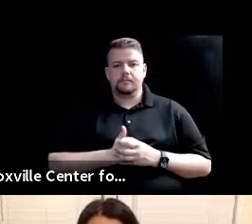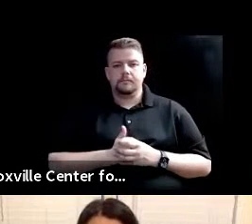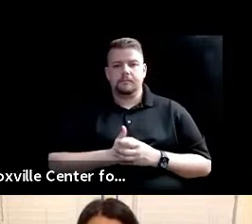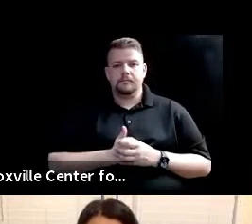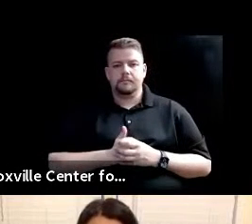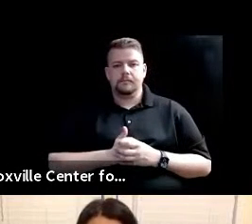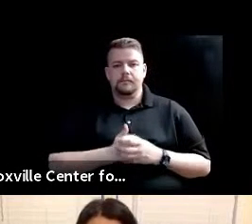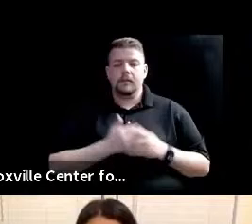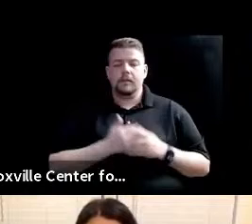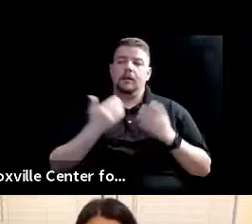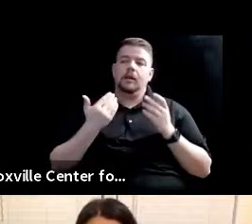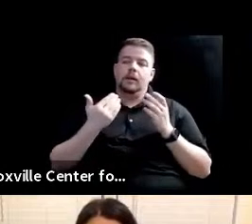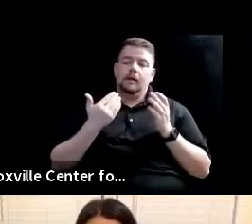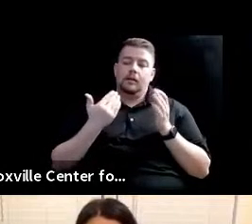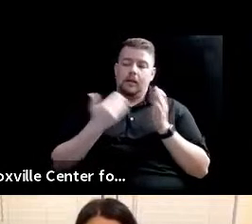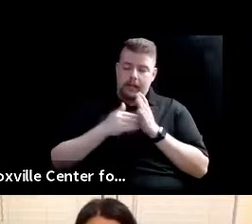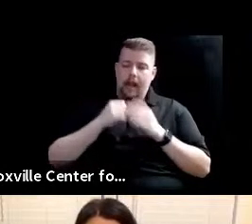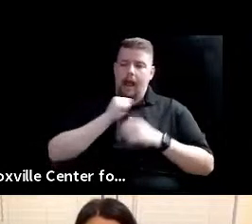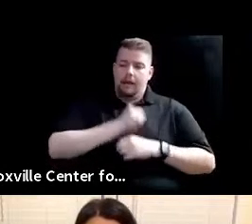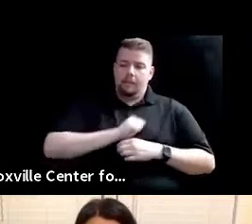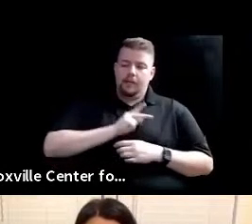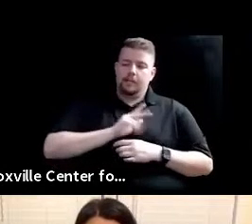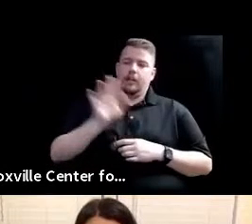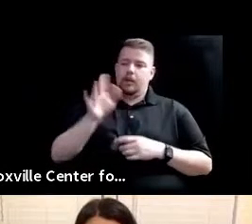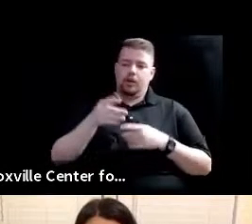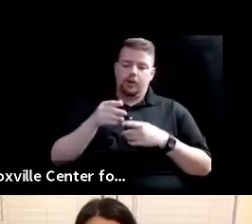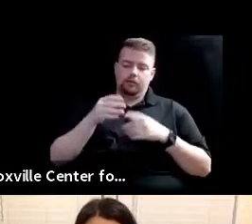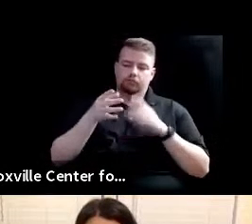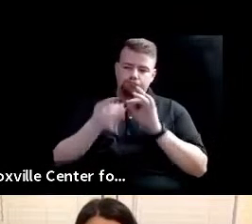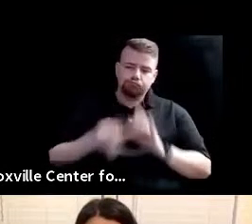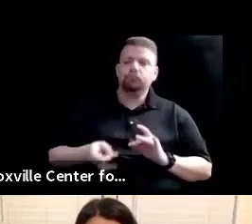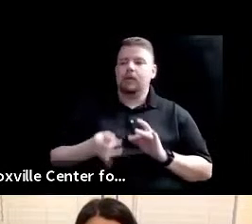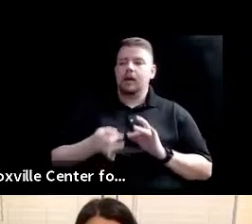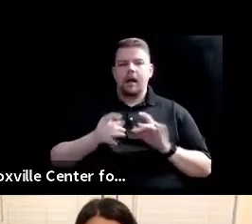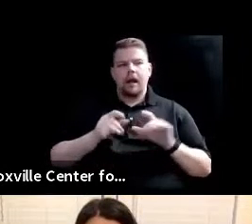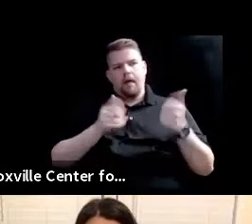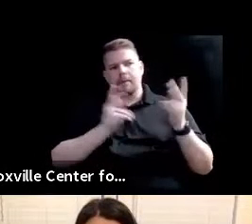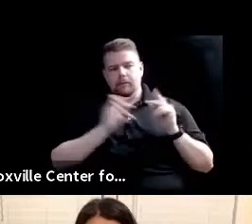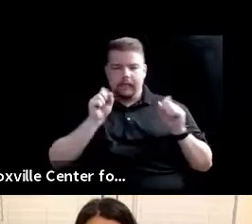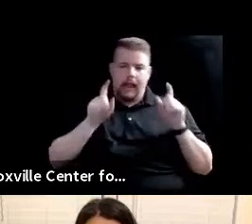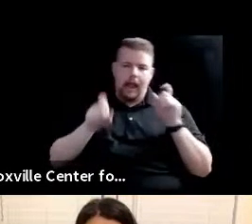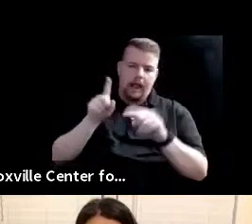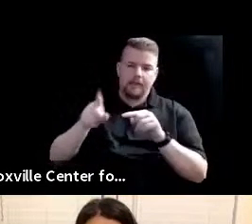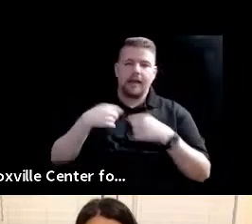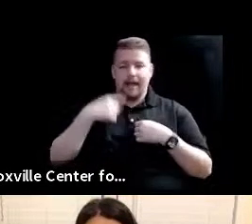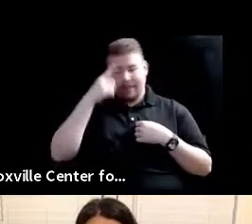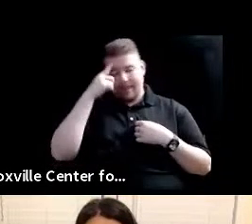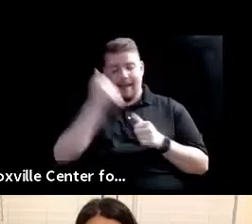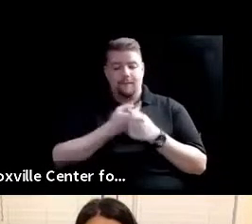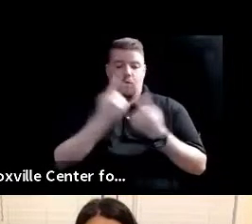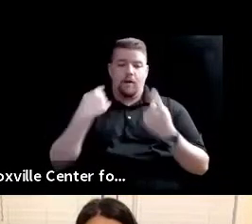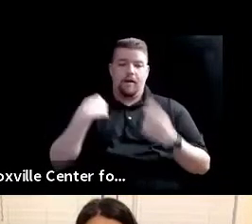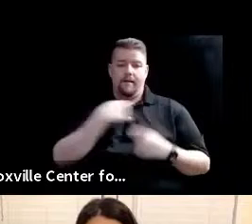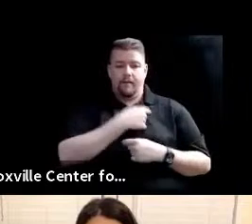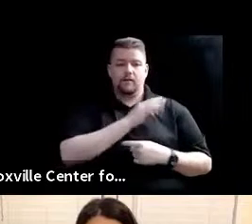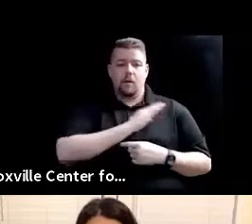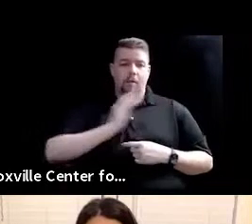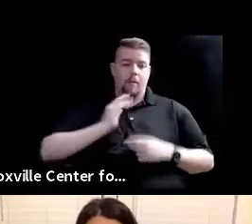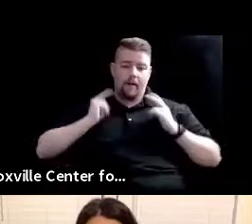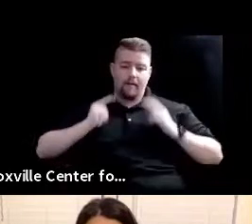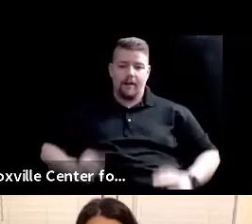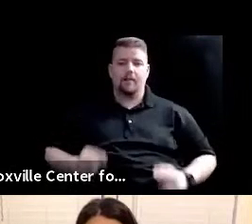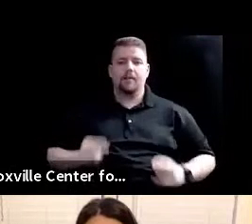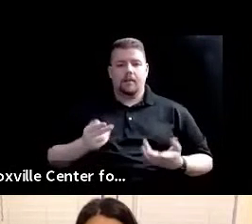Well, again, I appreciate your input. I'll let other people ask questions and give input on this. And I think each of us on the Board of Health need